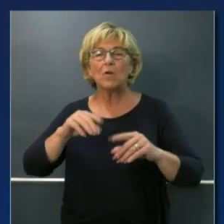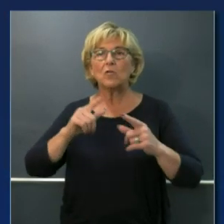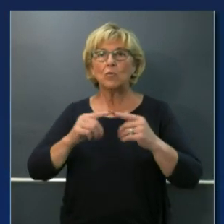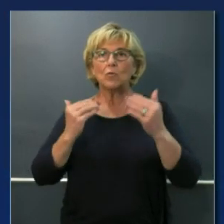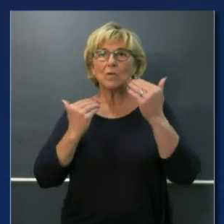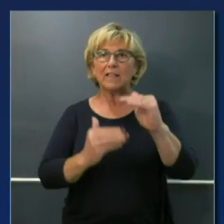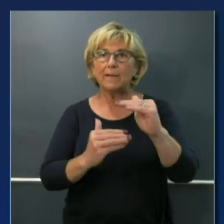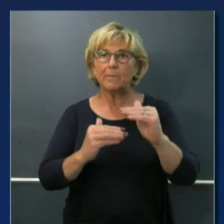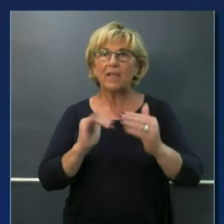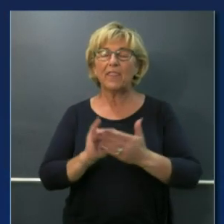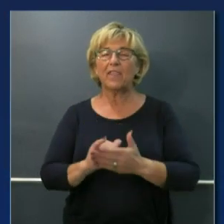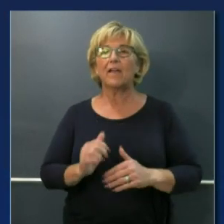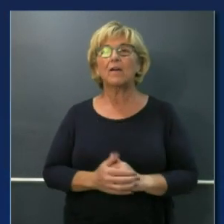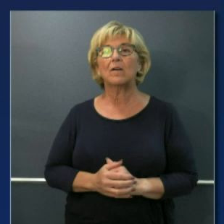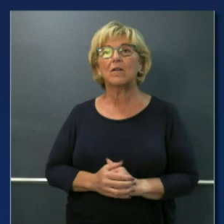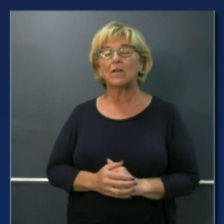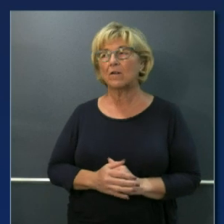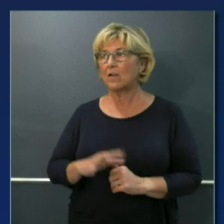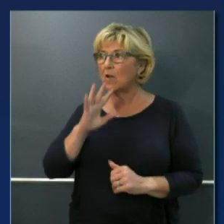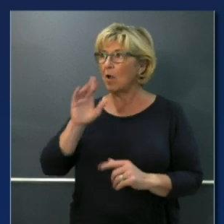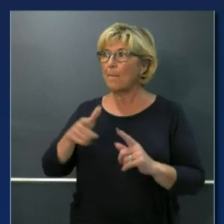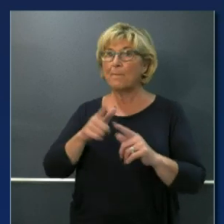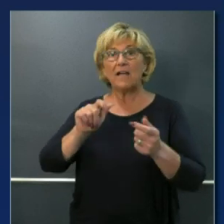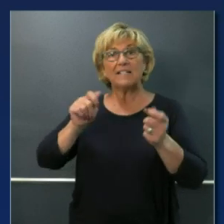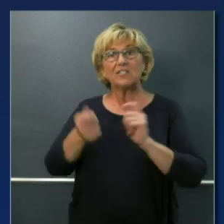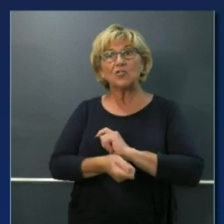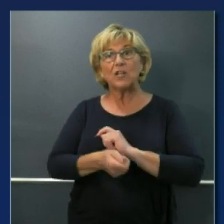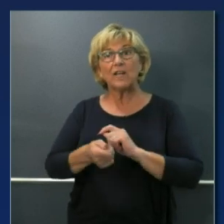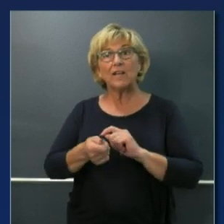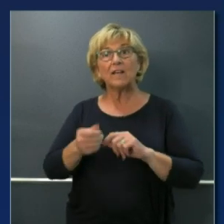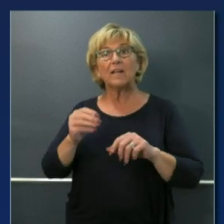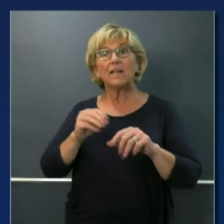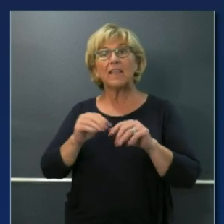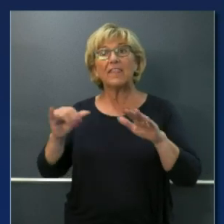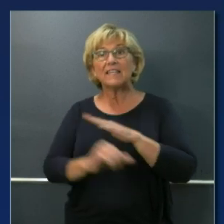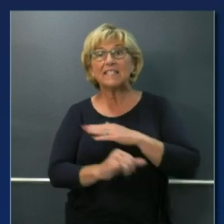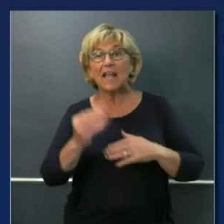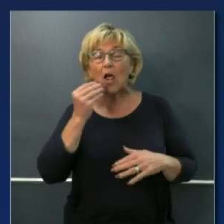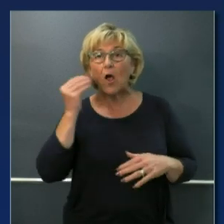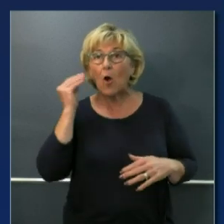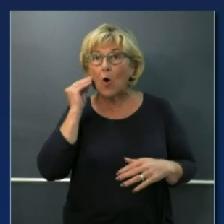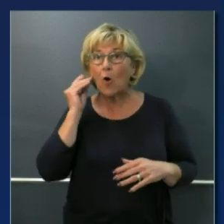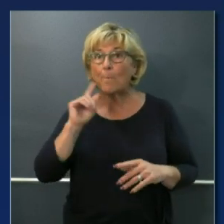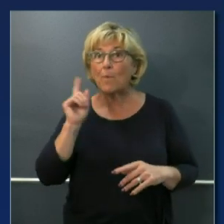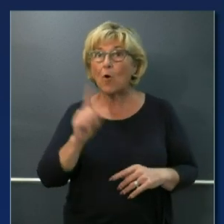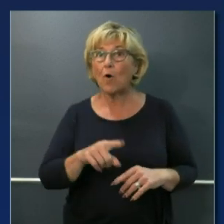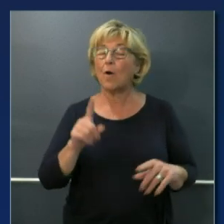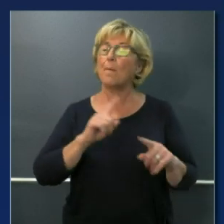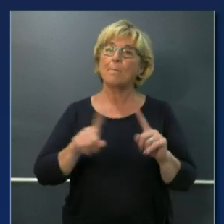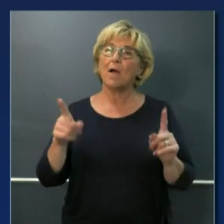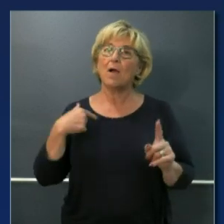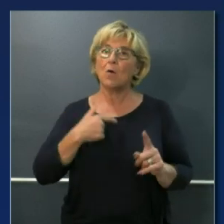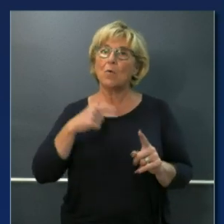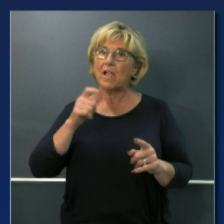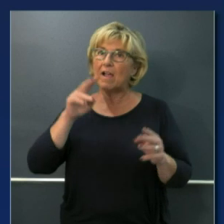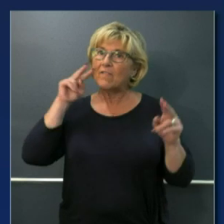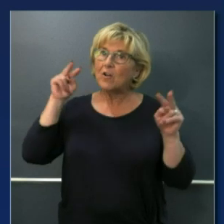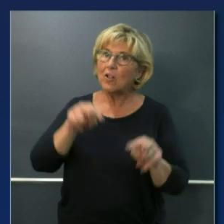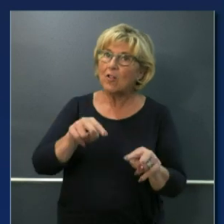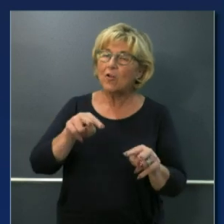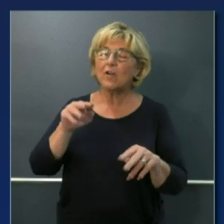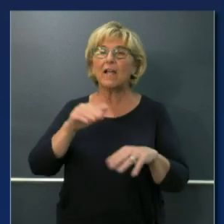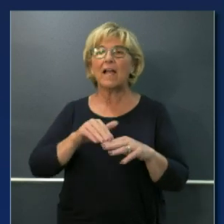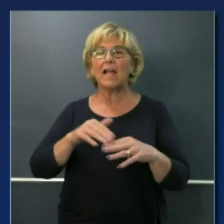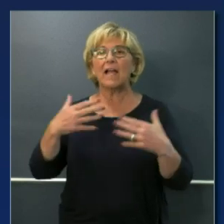moving towards. So we're talking about modifications in the stay-at-home order, but they will be guided by health risk and our commitment to equity as we